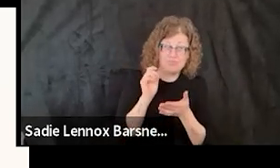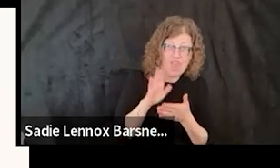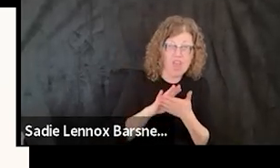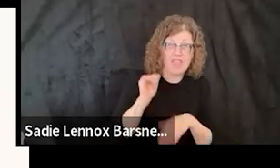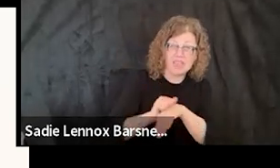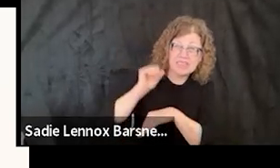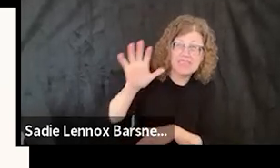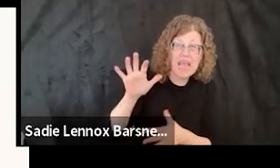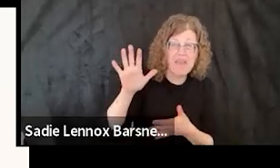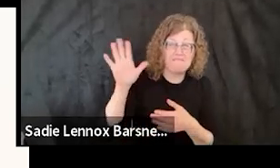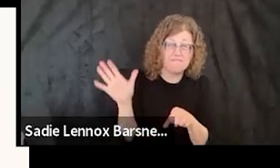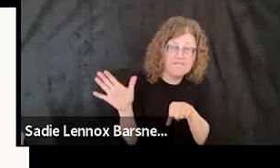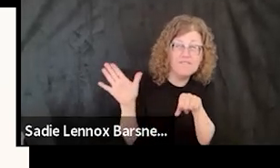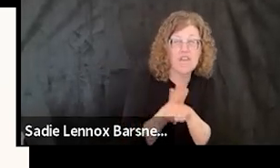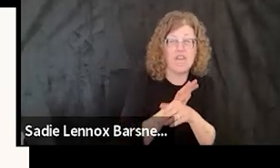of the script.